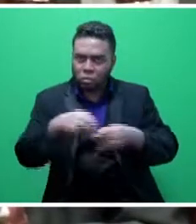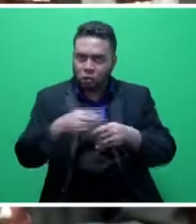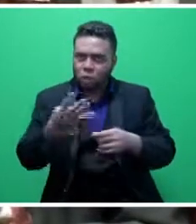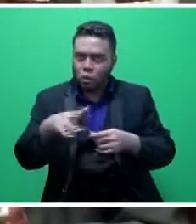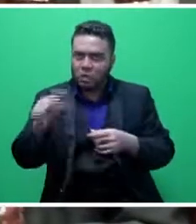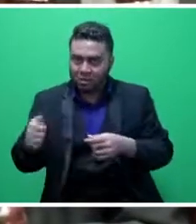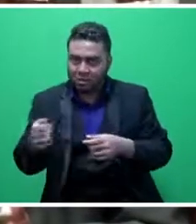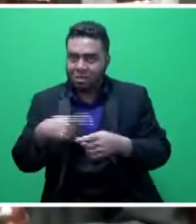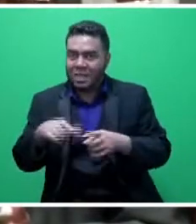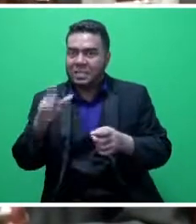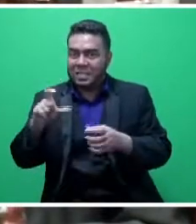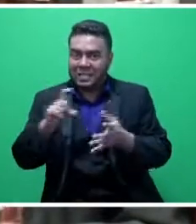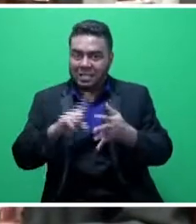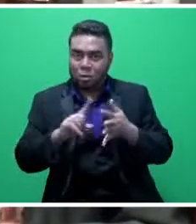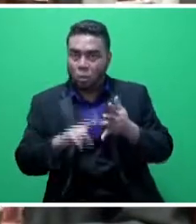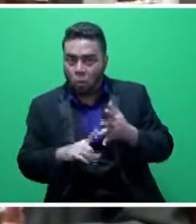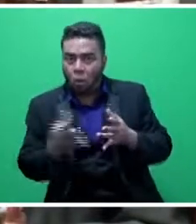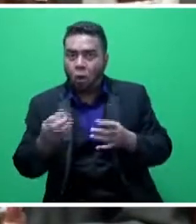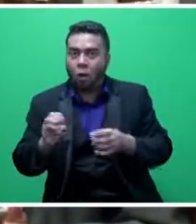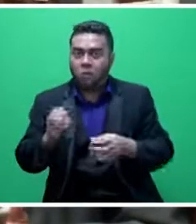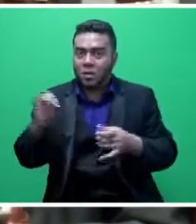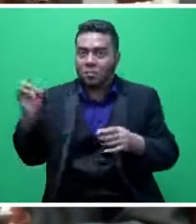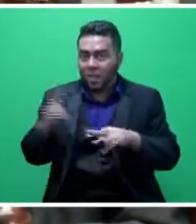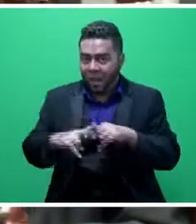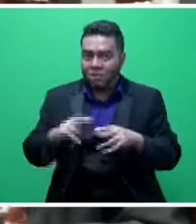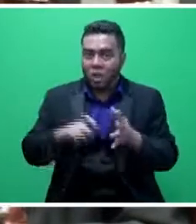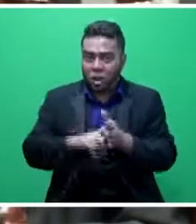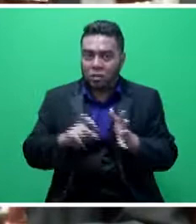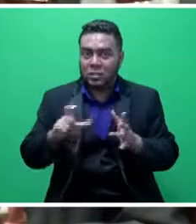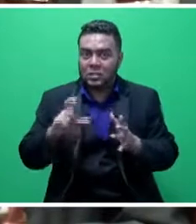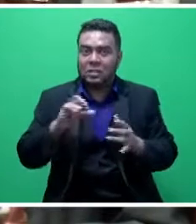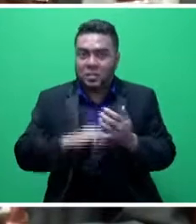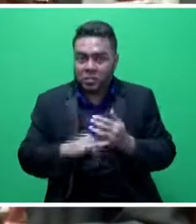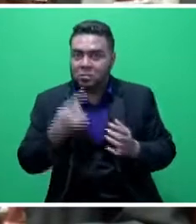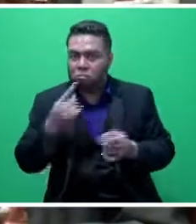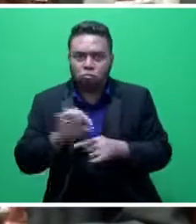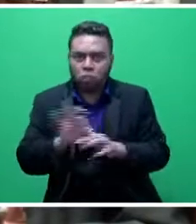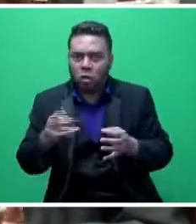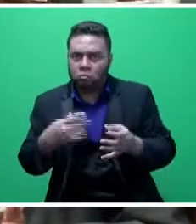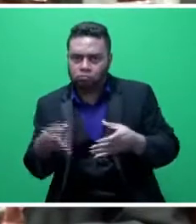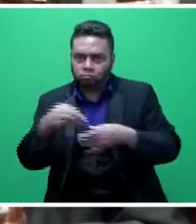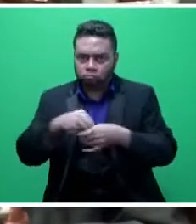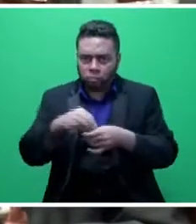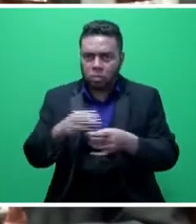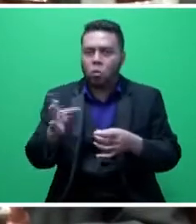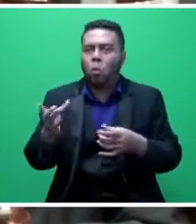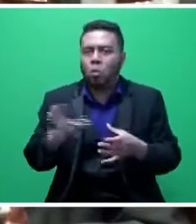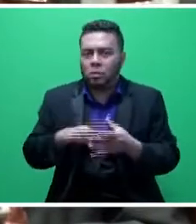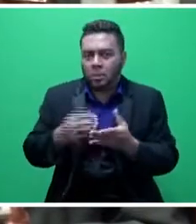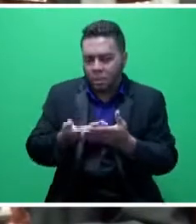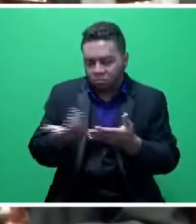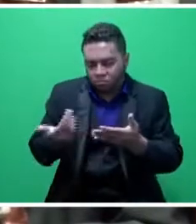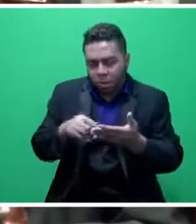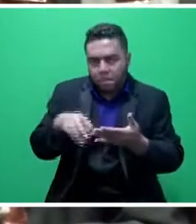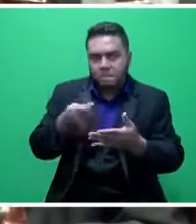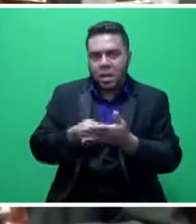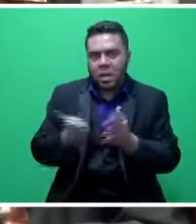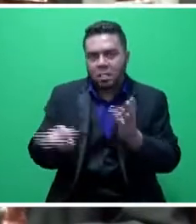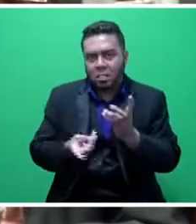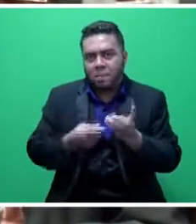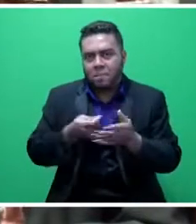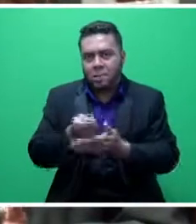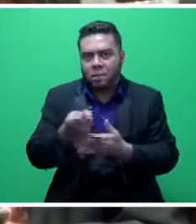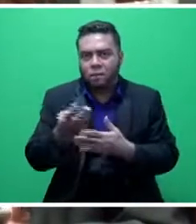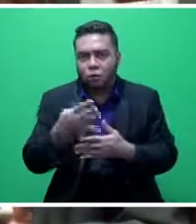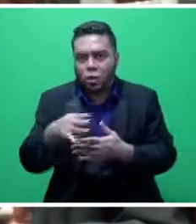the moment, the CEO of FRCS is unable to remit in whole or in part any penalty payable under Section 46 of